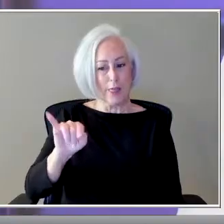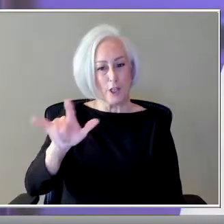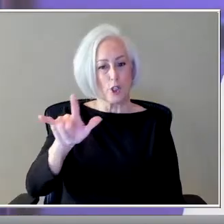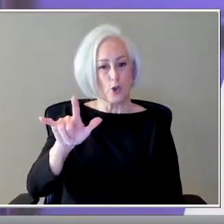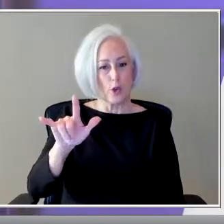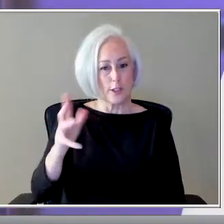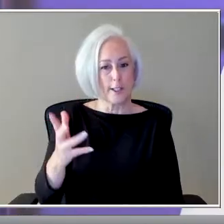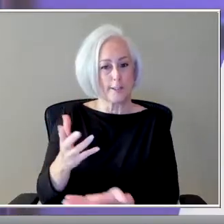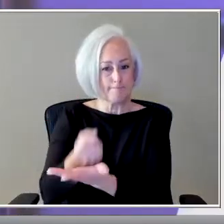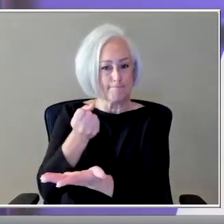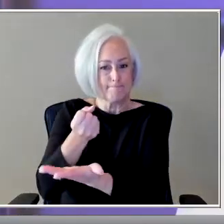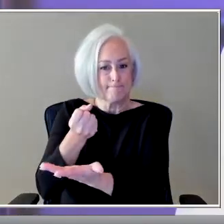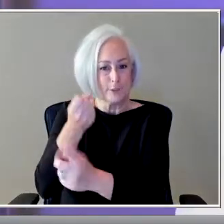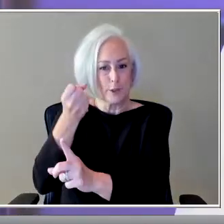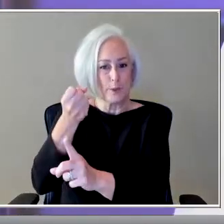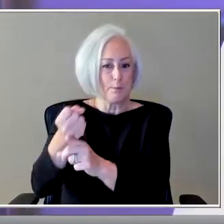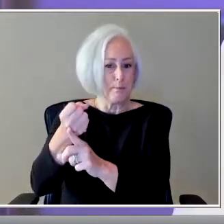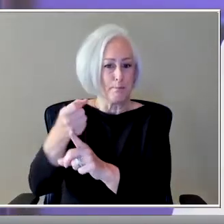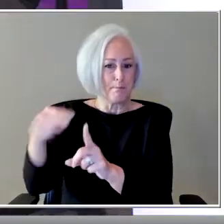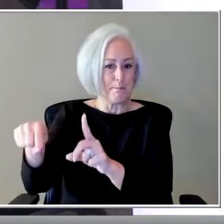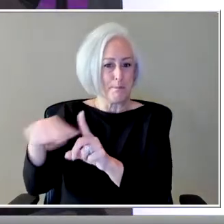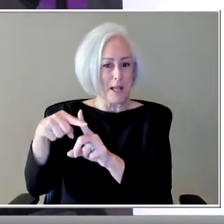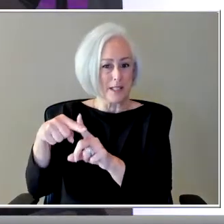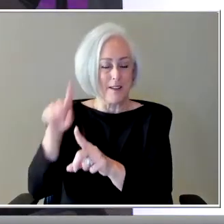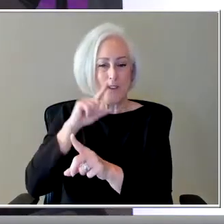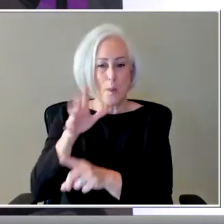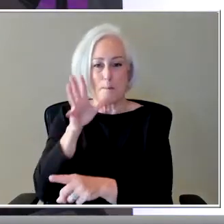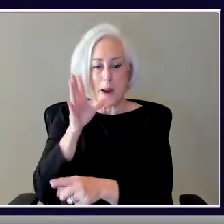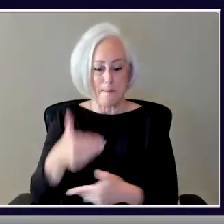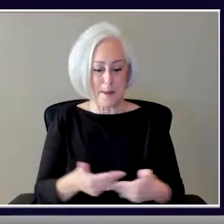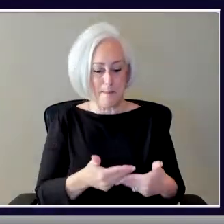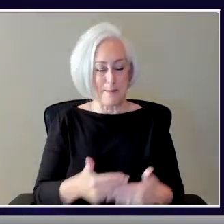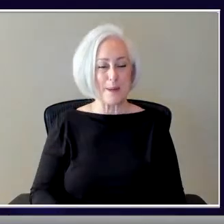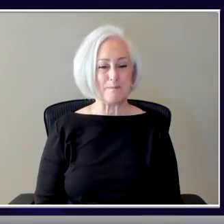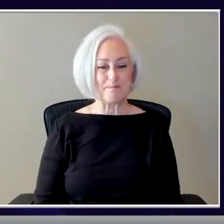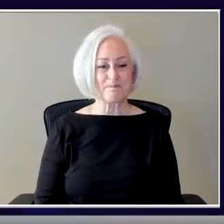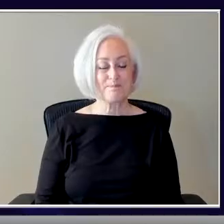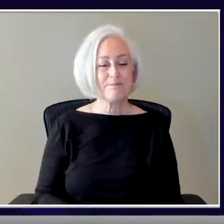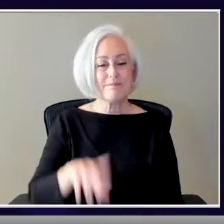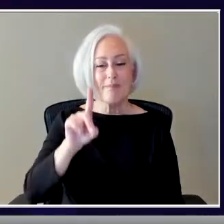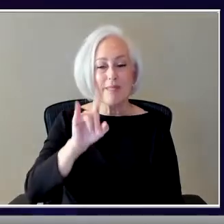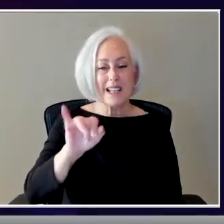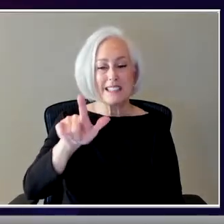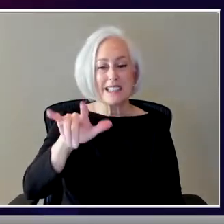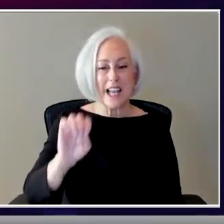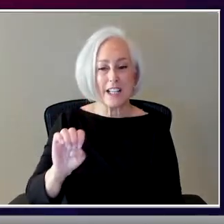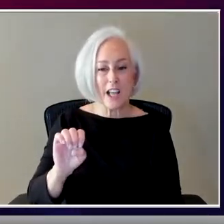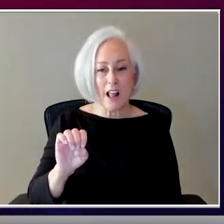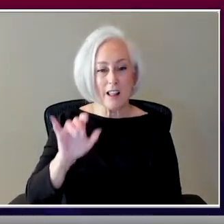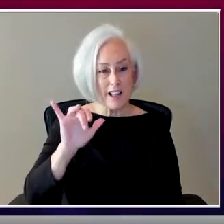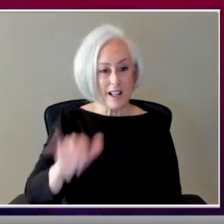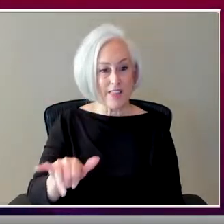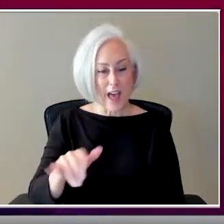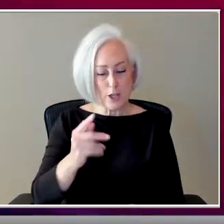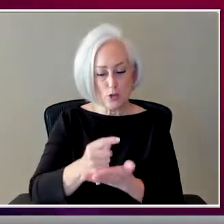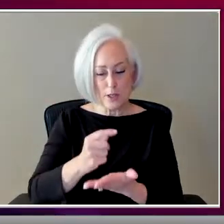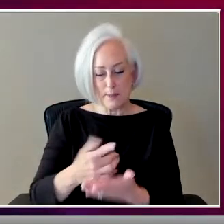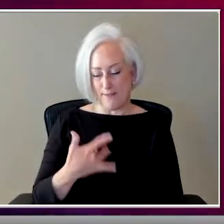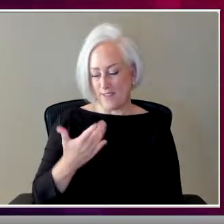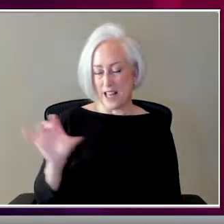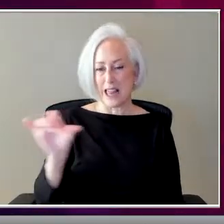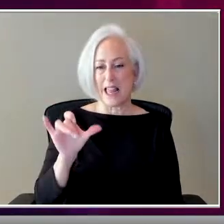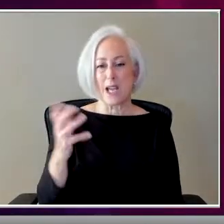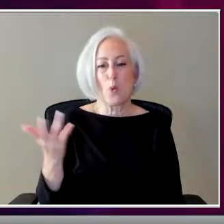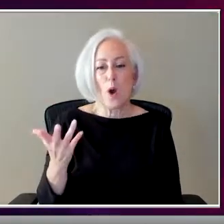have a positive impact both for mom and baby. Danielle, what did the lipoprotein apheresis treatment feel like as you were going through